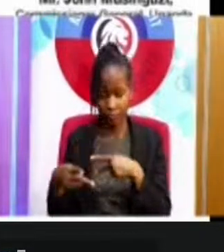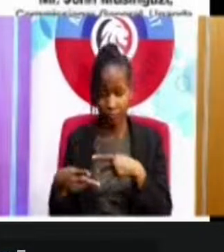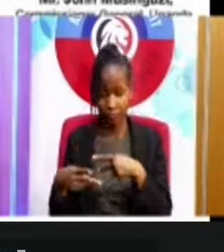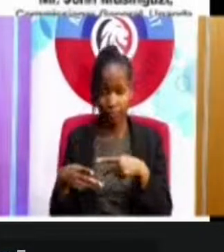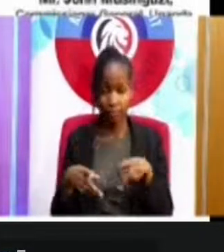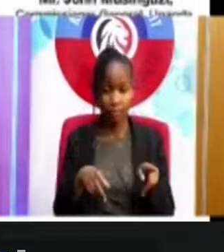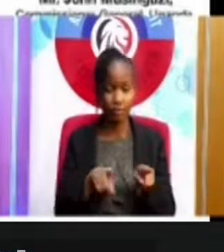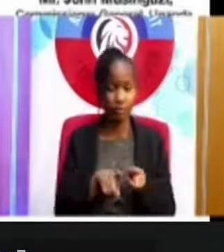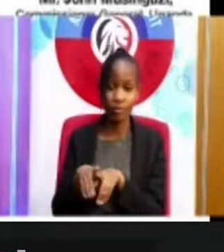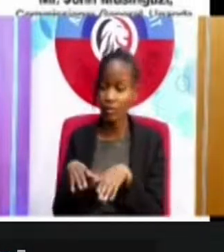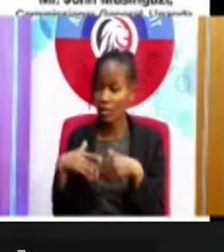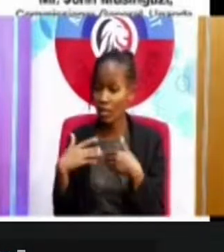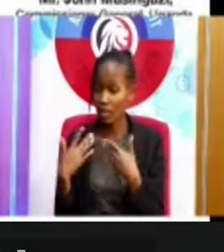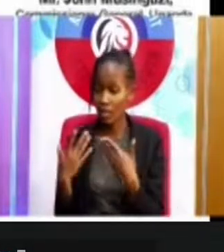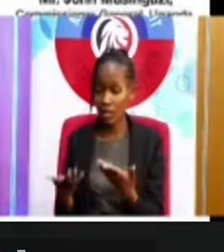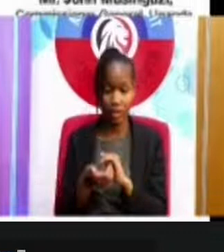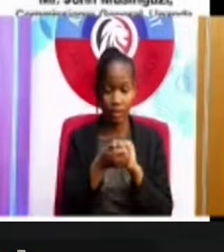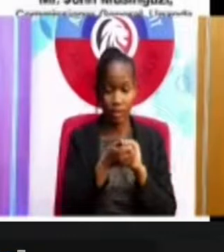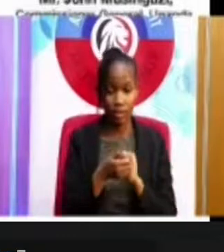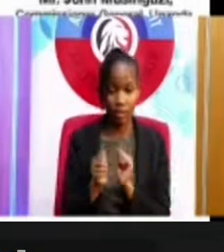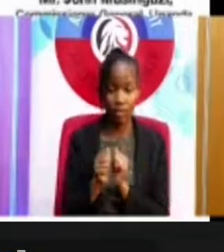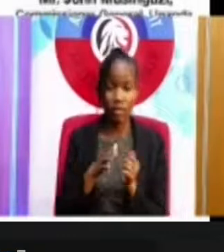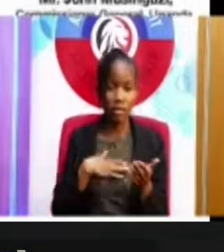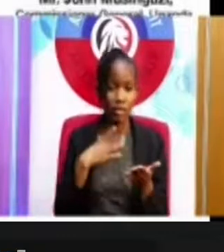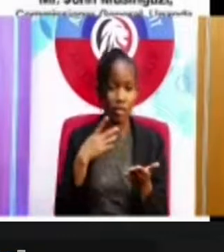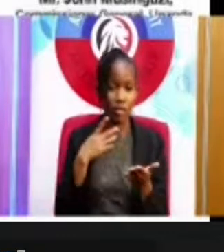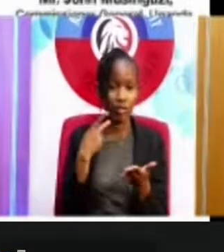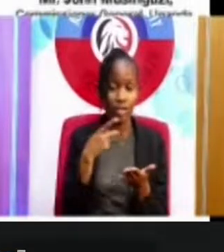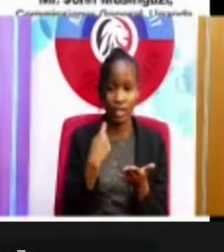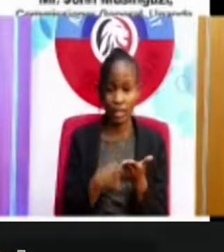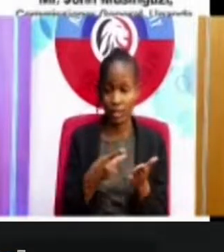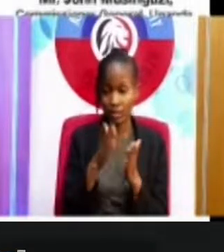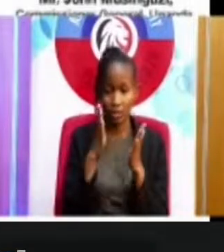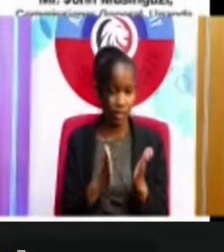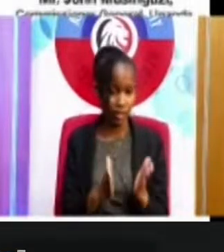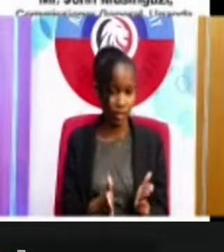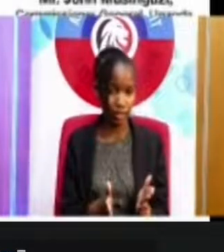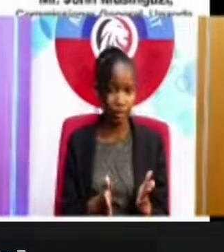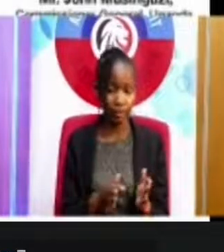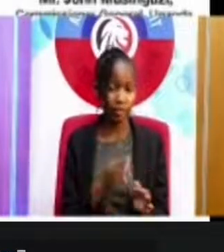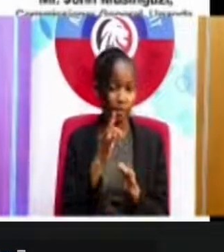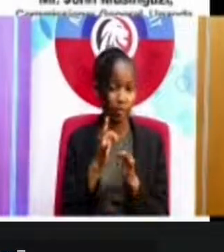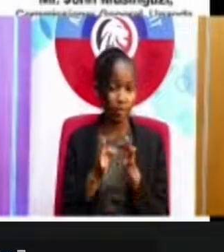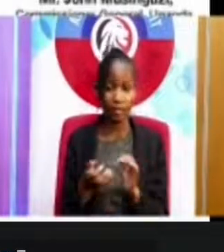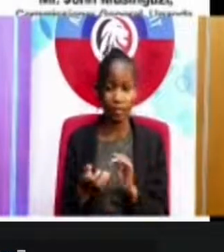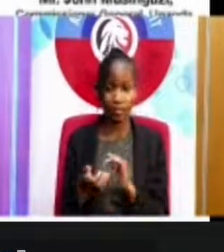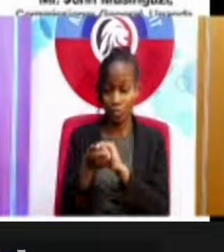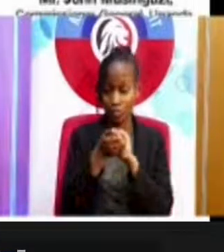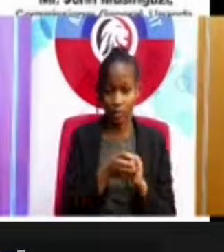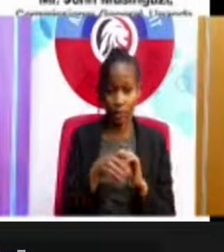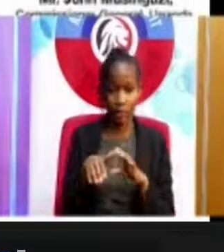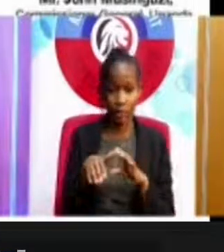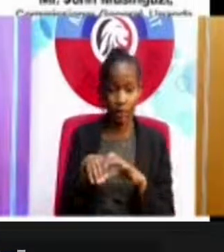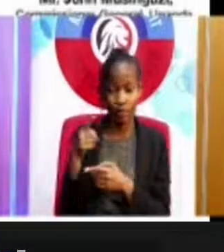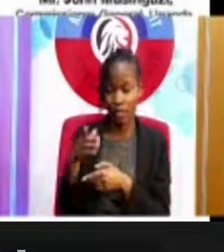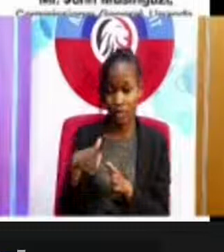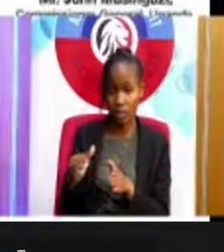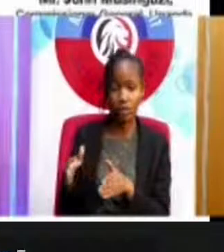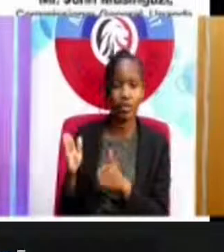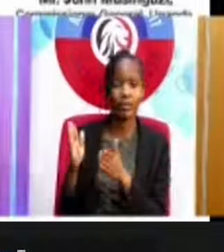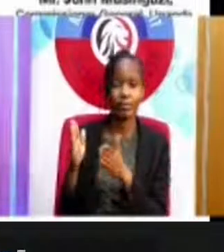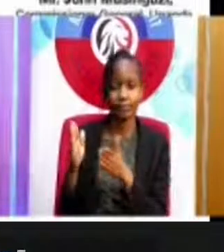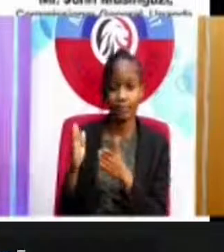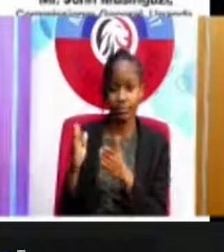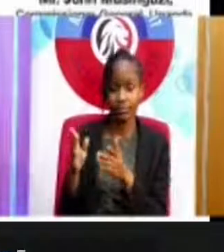how we engage with our taxpayers. If we are engaged in the right way, where we even